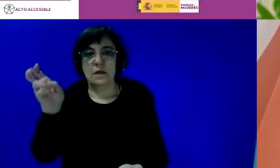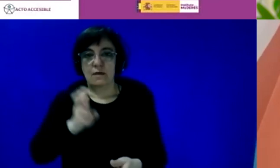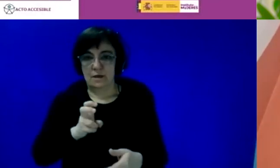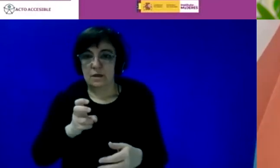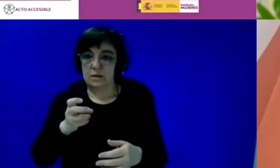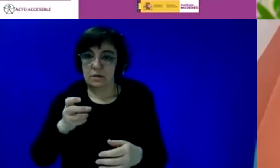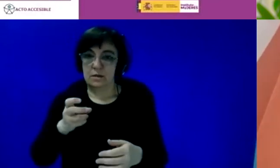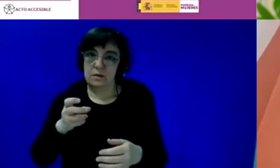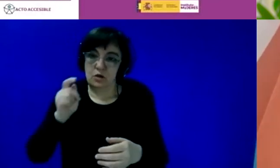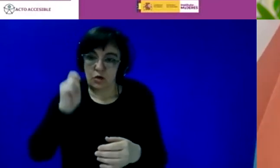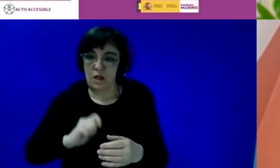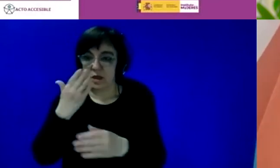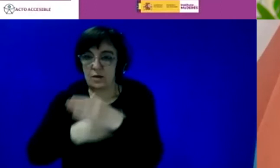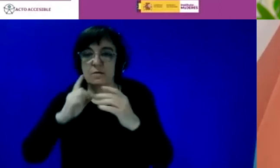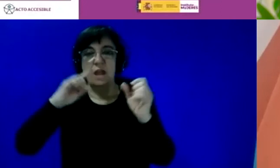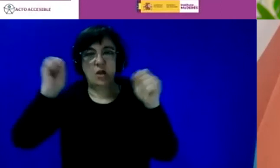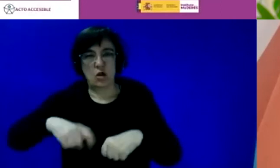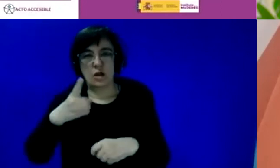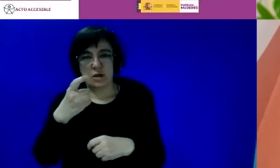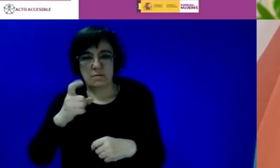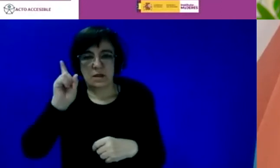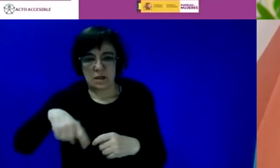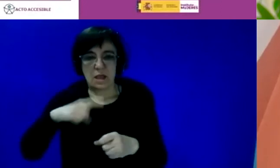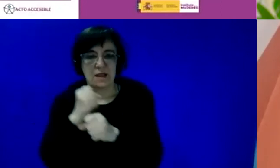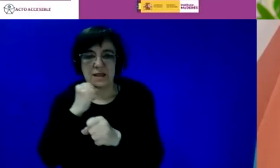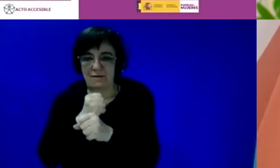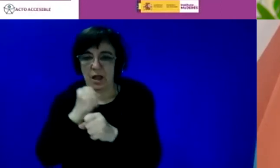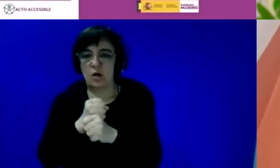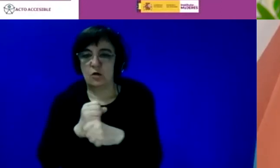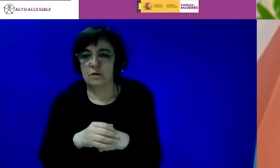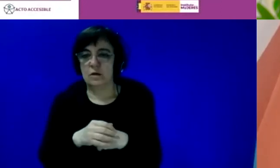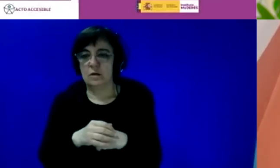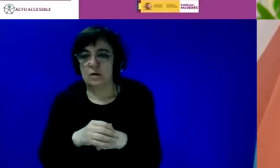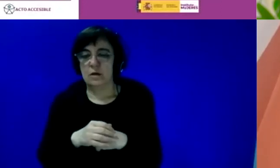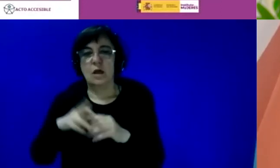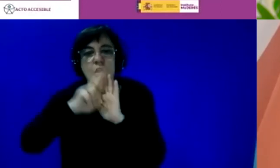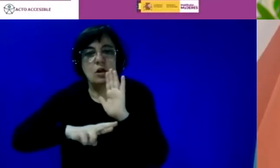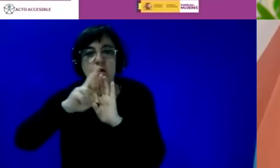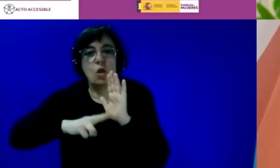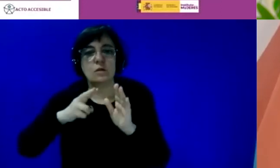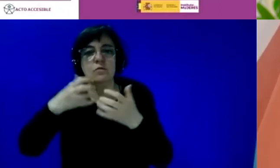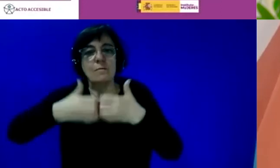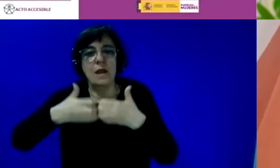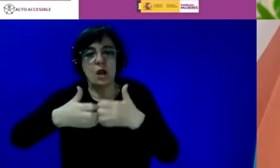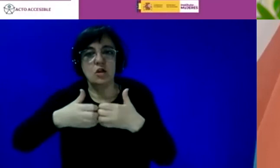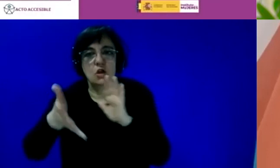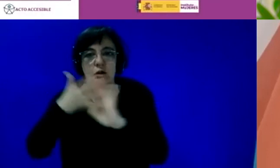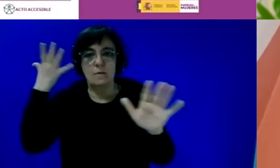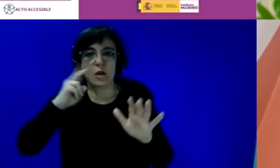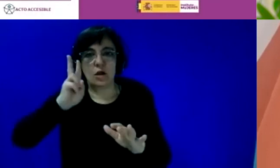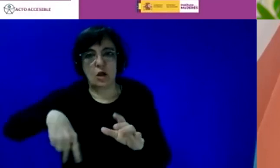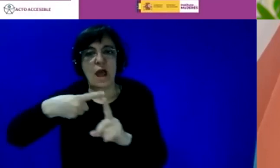refugees with disabilities arriving from Ukraine. We recognize the need to work on this, to